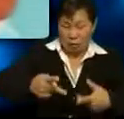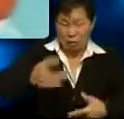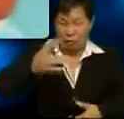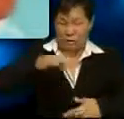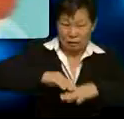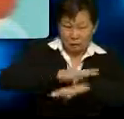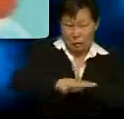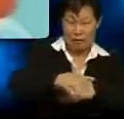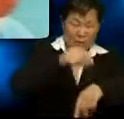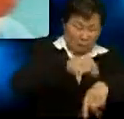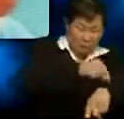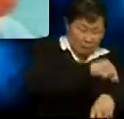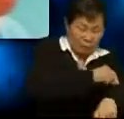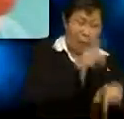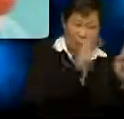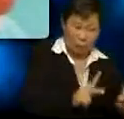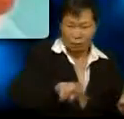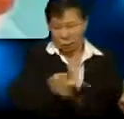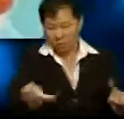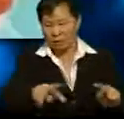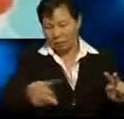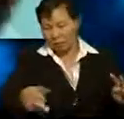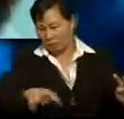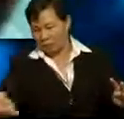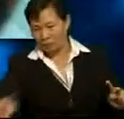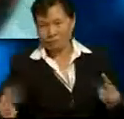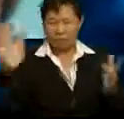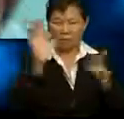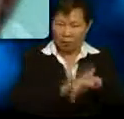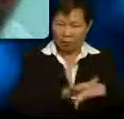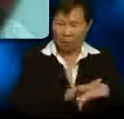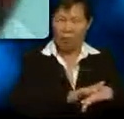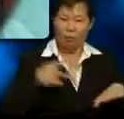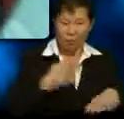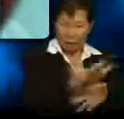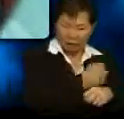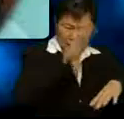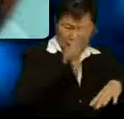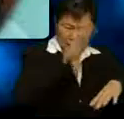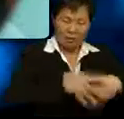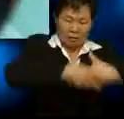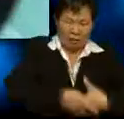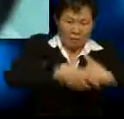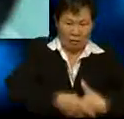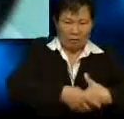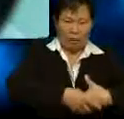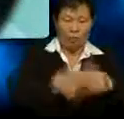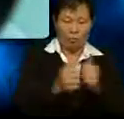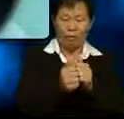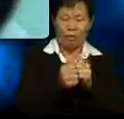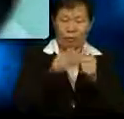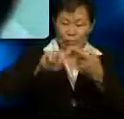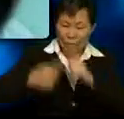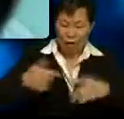spread from one person to another by direct contact. We can catch measles just by shaking hands with a friend who